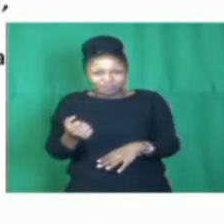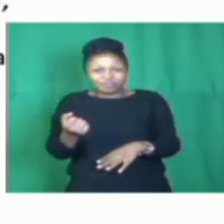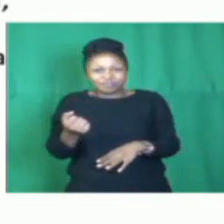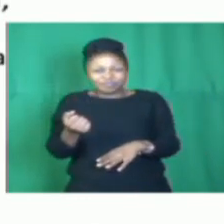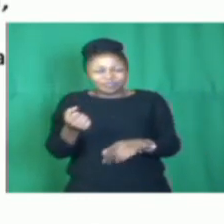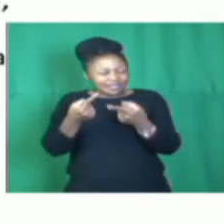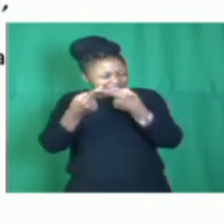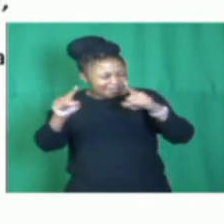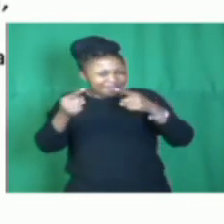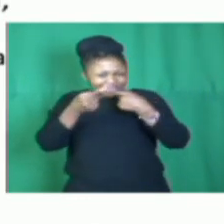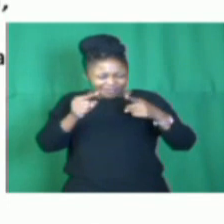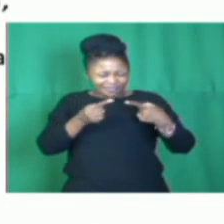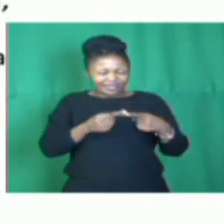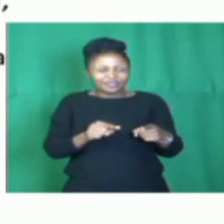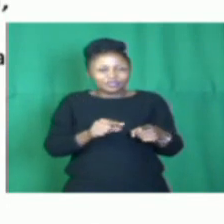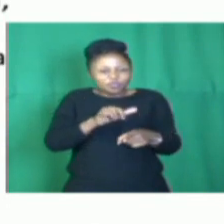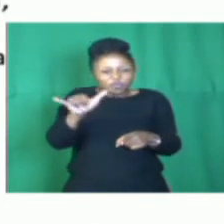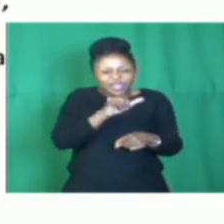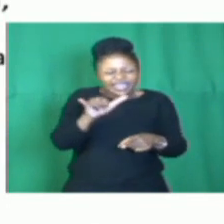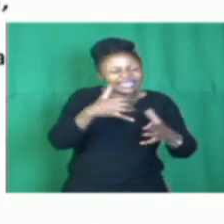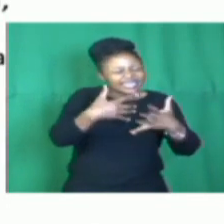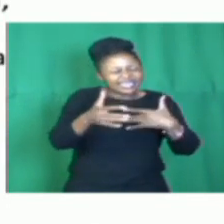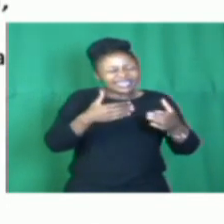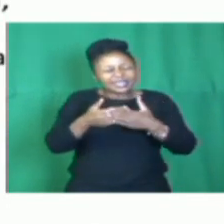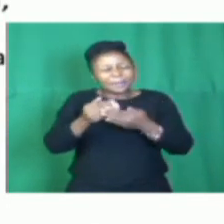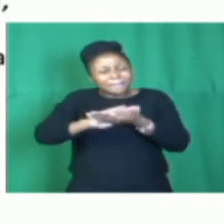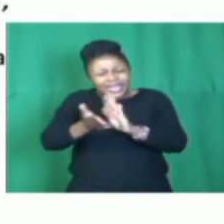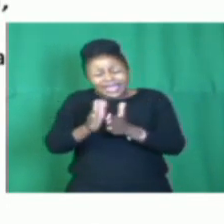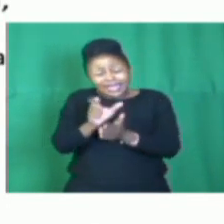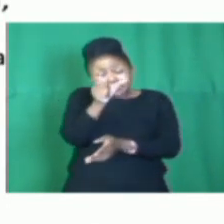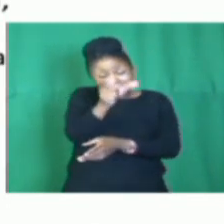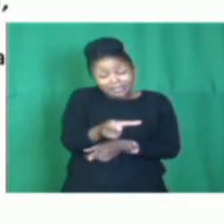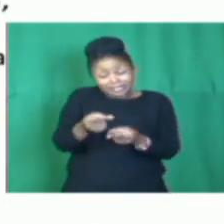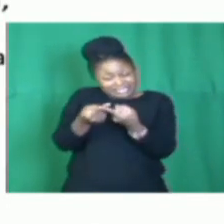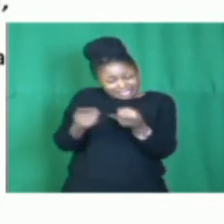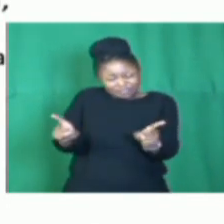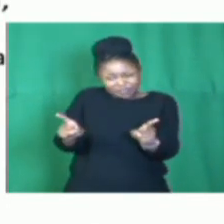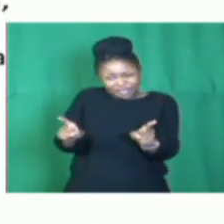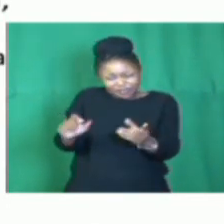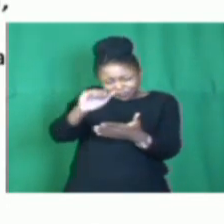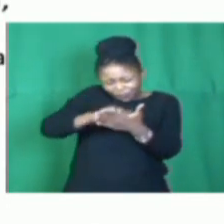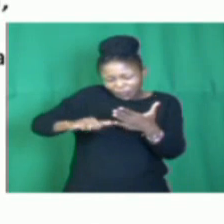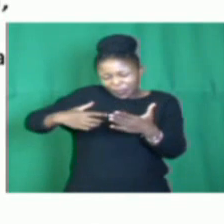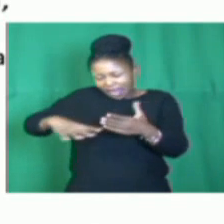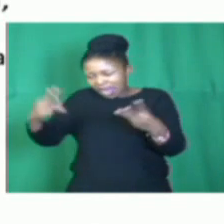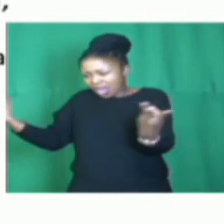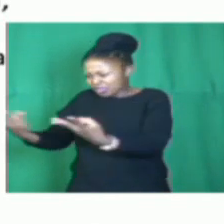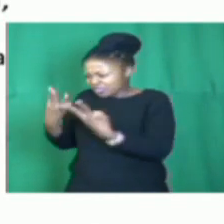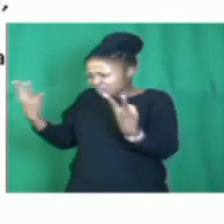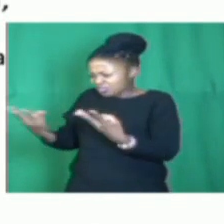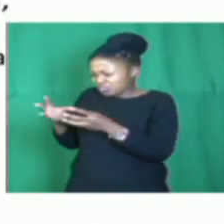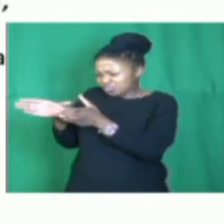what distinguishes this person from others. What distinguishes this person from